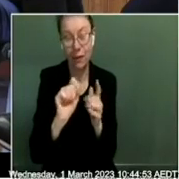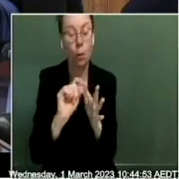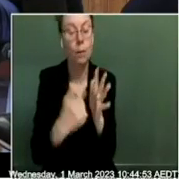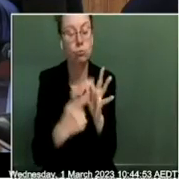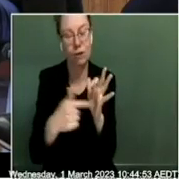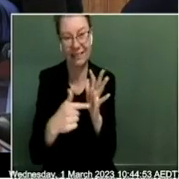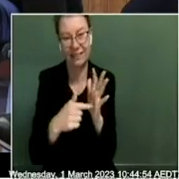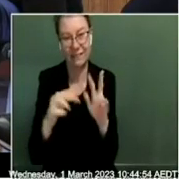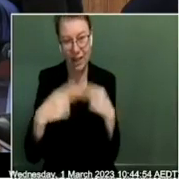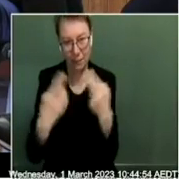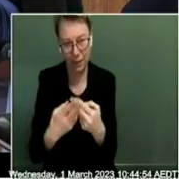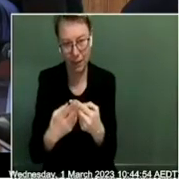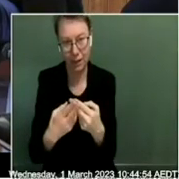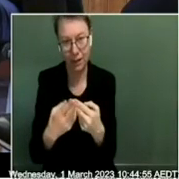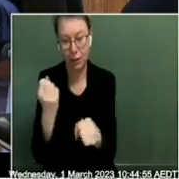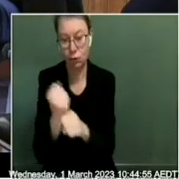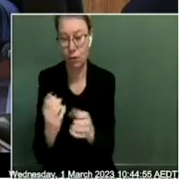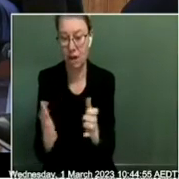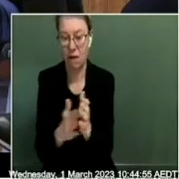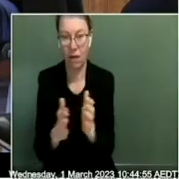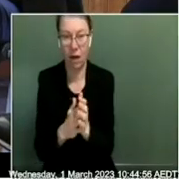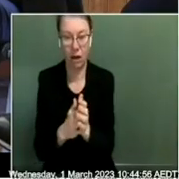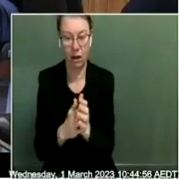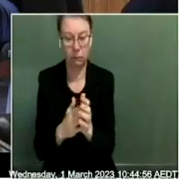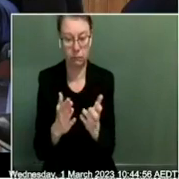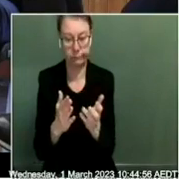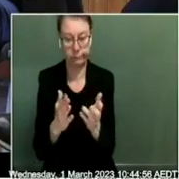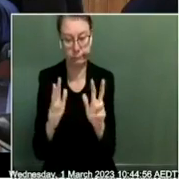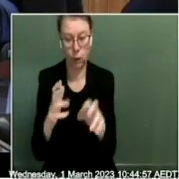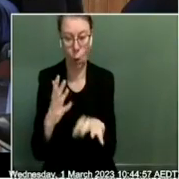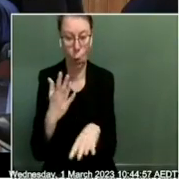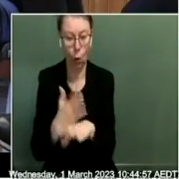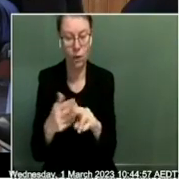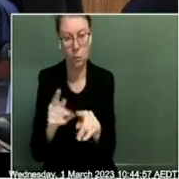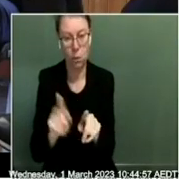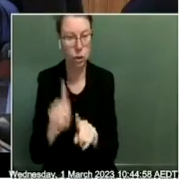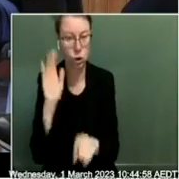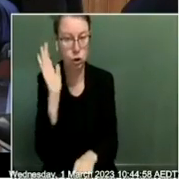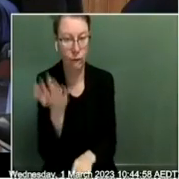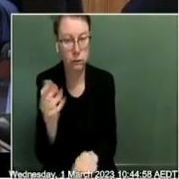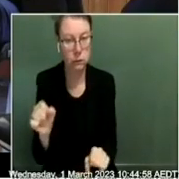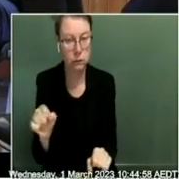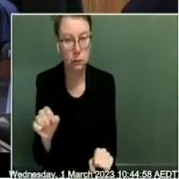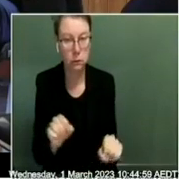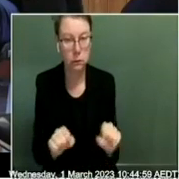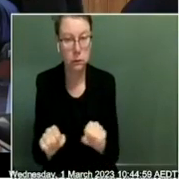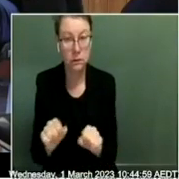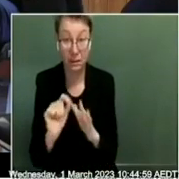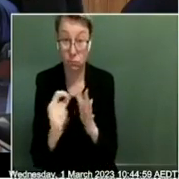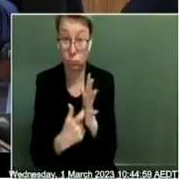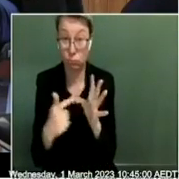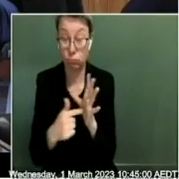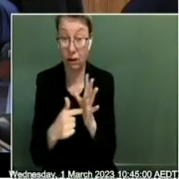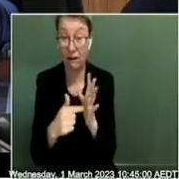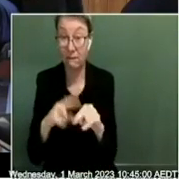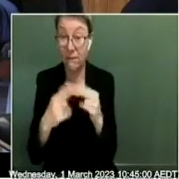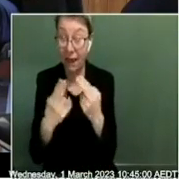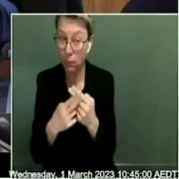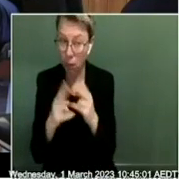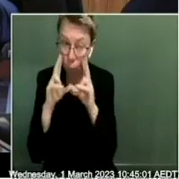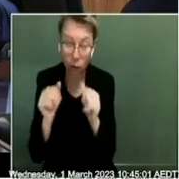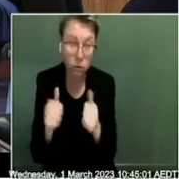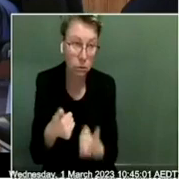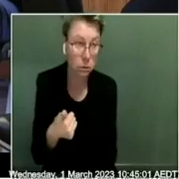helper, she was working, and she said that the Pratt family treated her well, but she